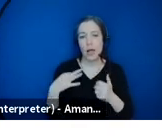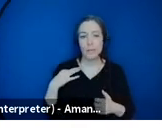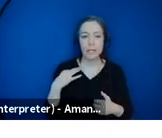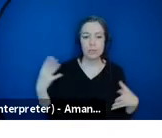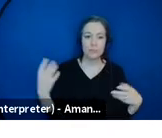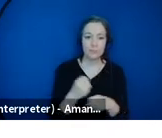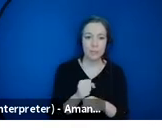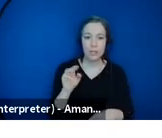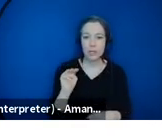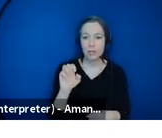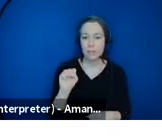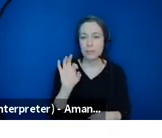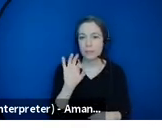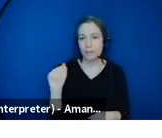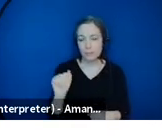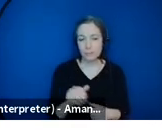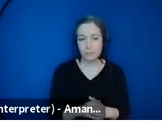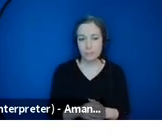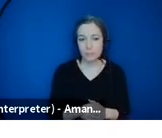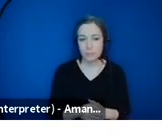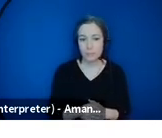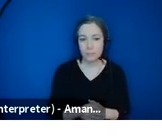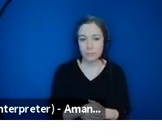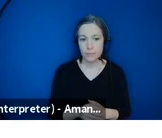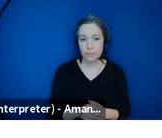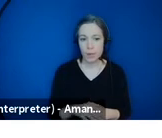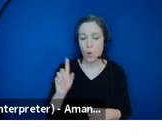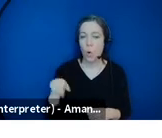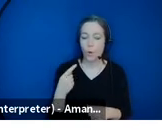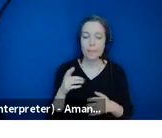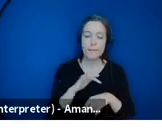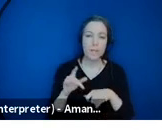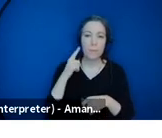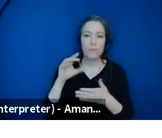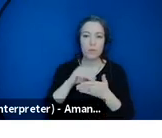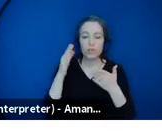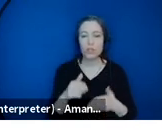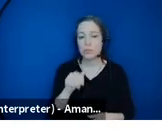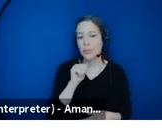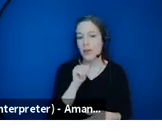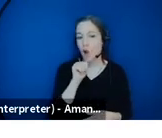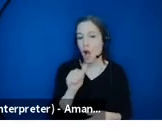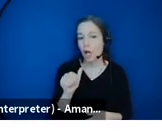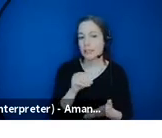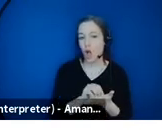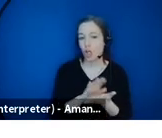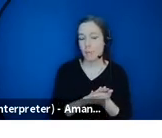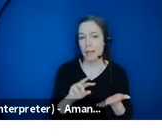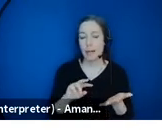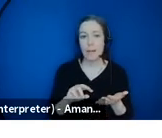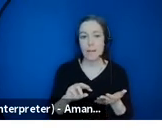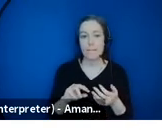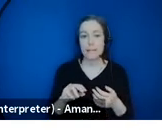for students who are undocumented only. If you are a citizen or eligible non-citizen, you'll complete the FAFSA.